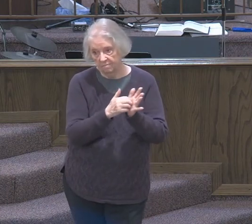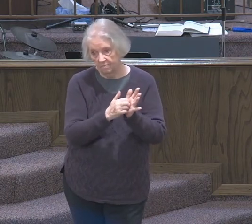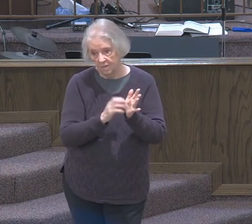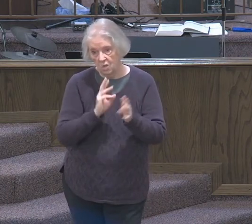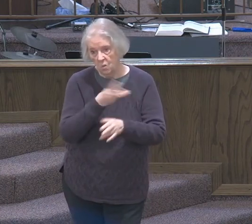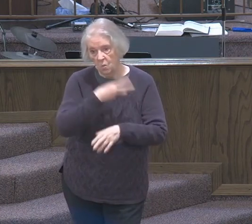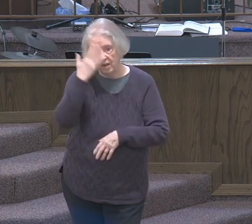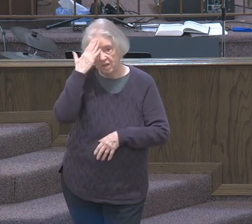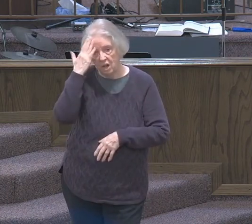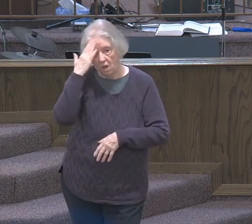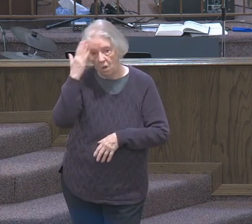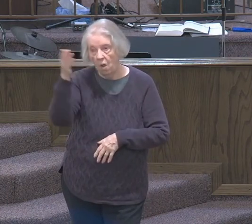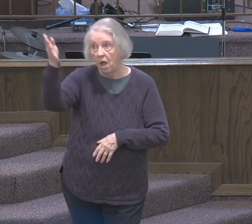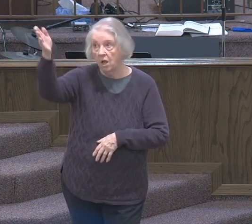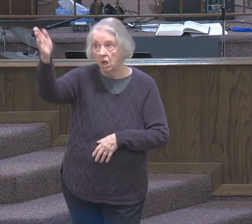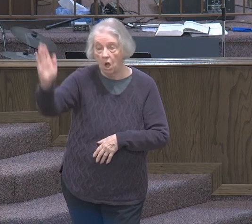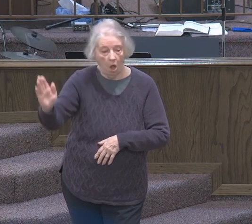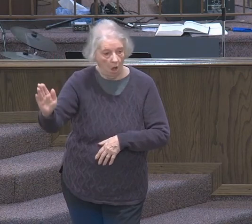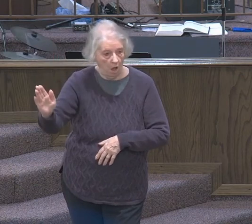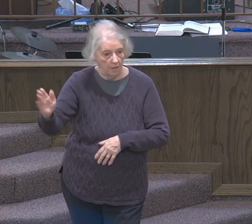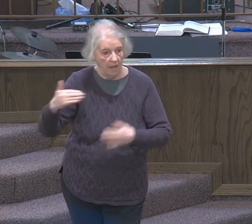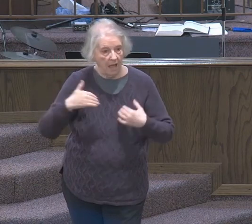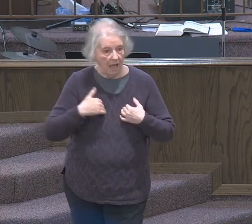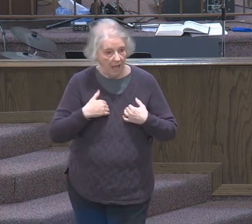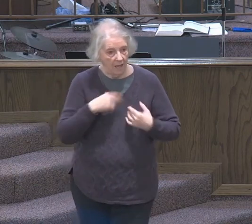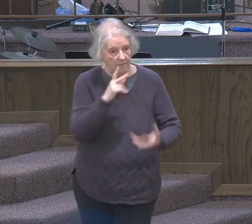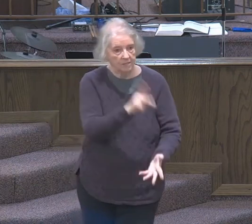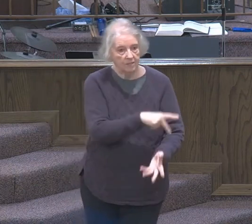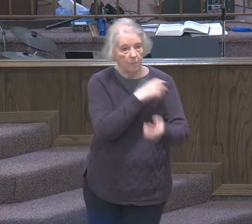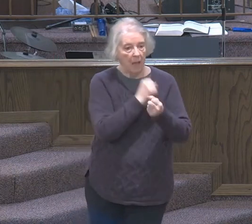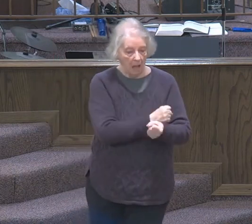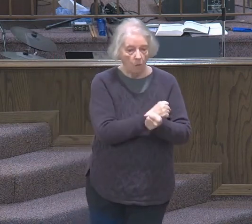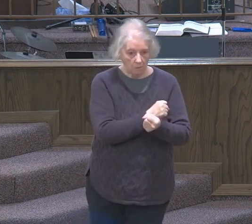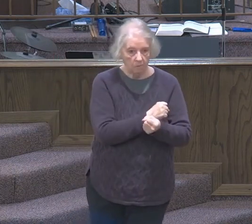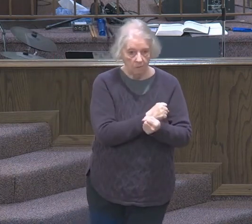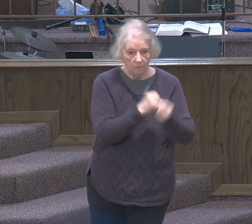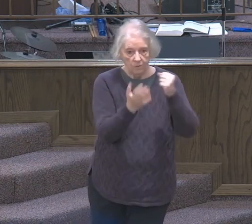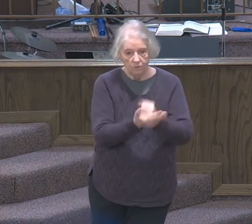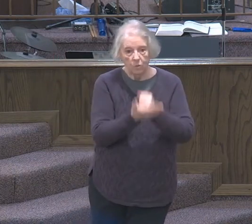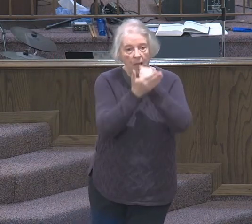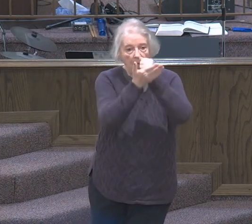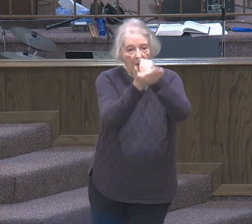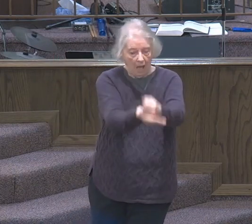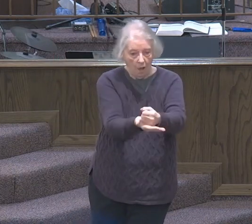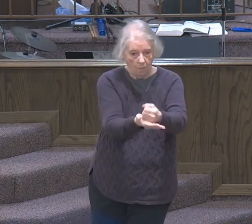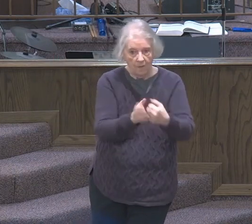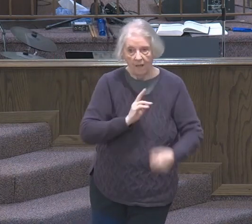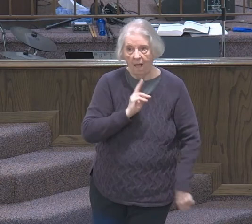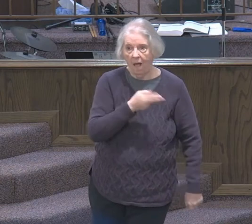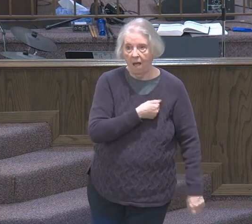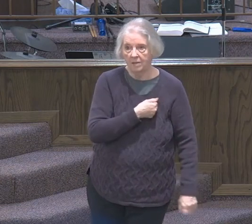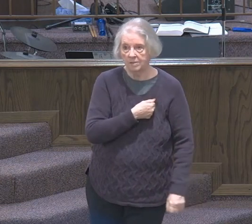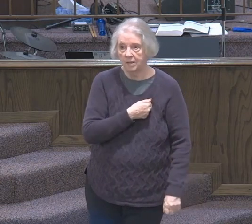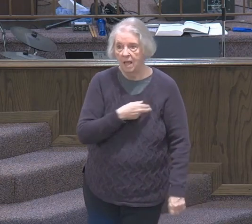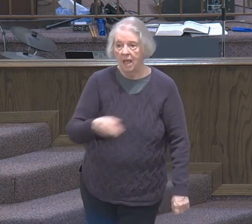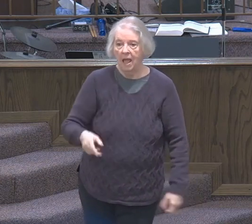Verse 18, I finally get to the scripture for today. In verse 18, we see this, and so this is what happens. Jehoshaphat bowed